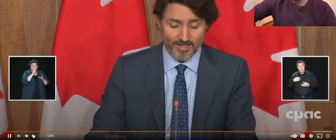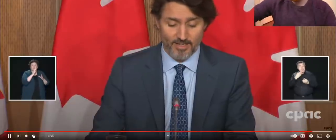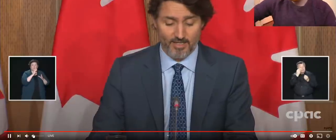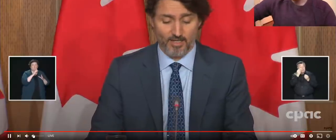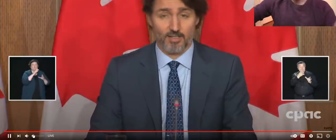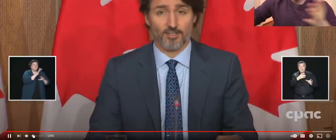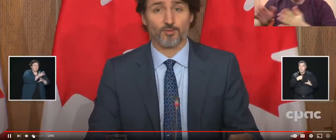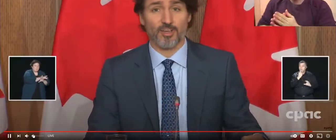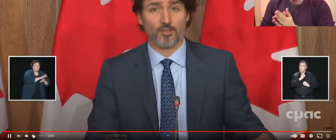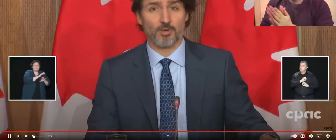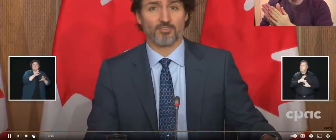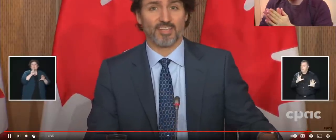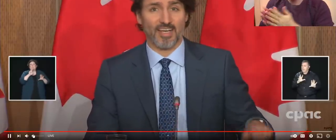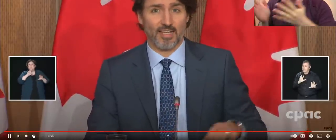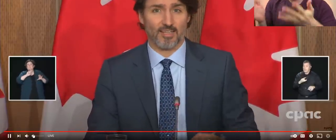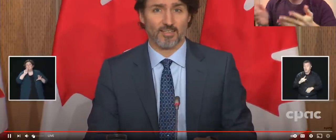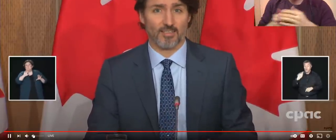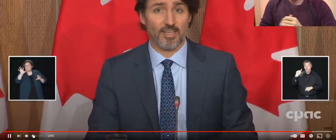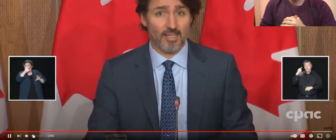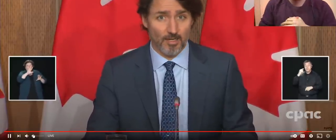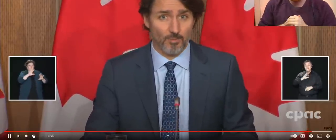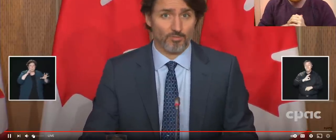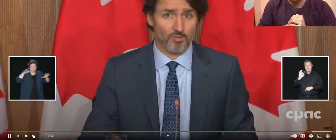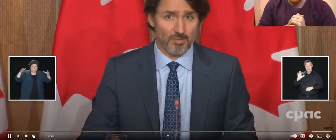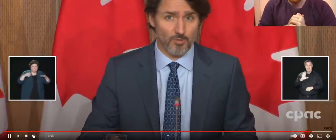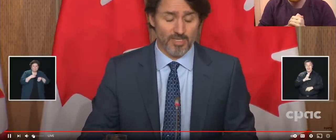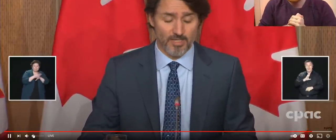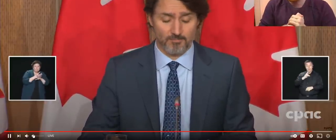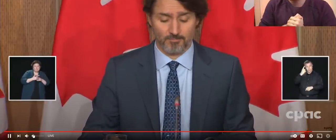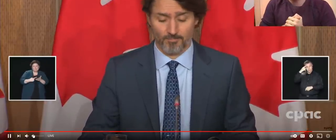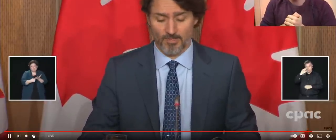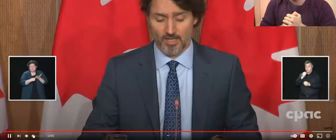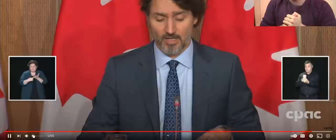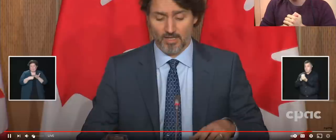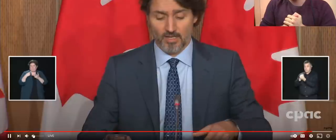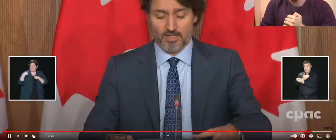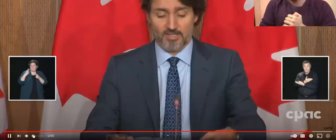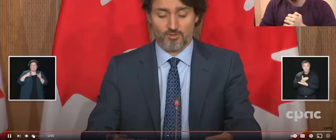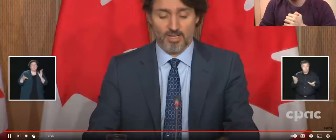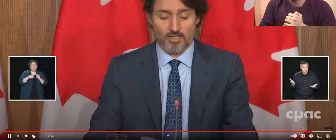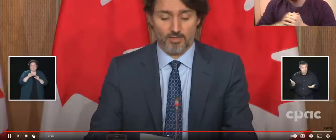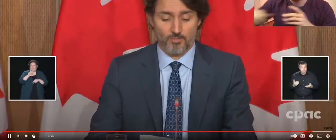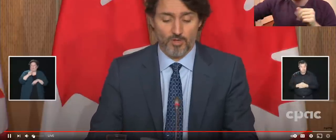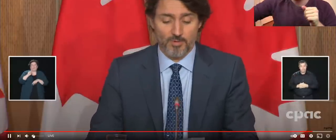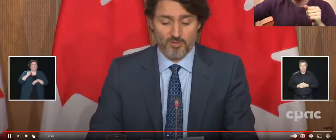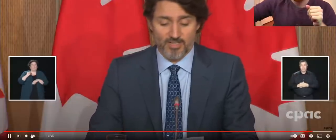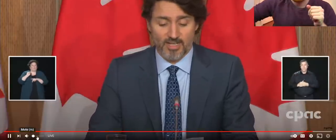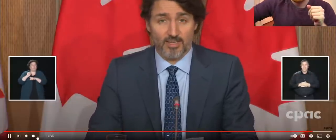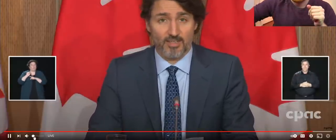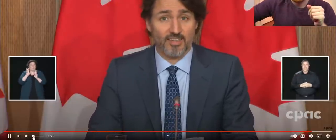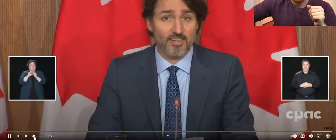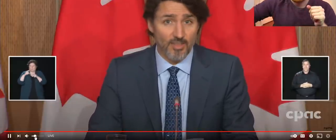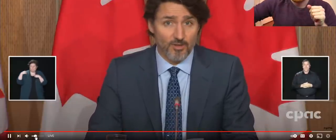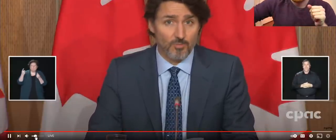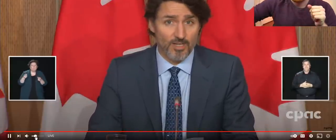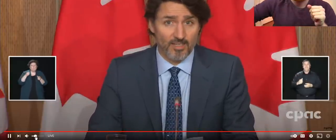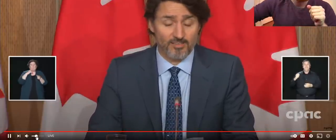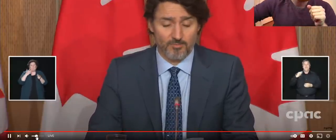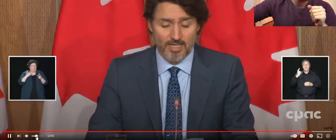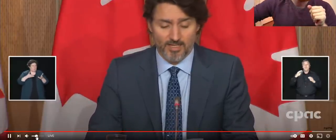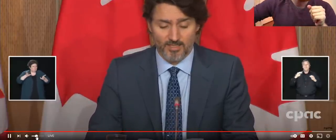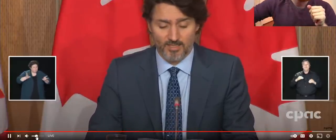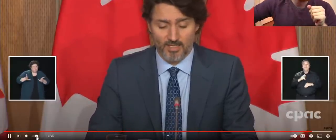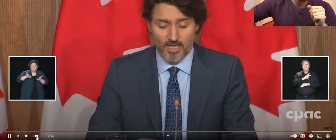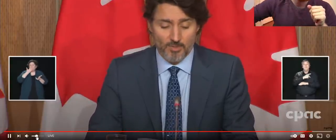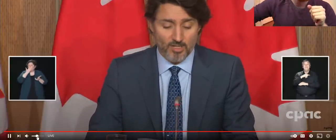new announcements. But it is a little bit odd that Chrystia Freeland's involved in this. Okay, here. Another